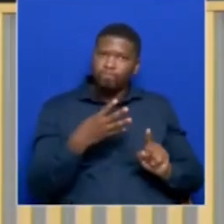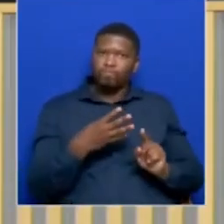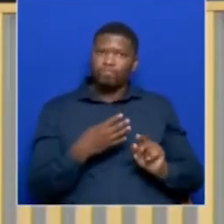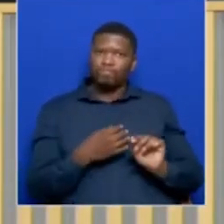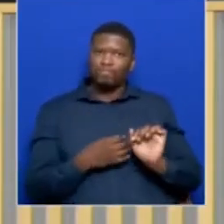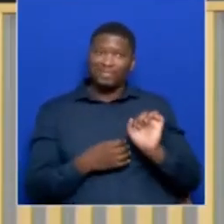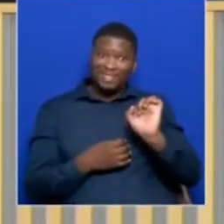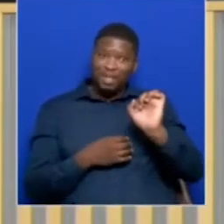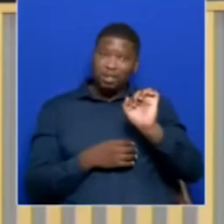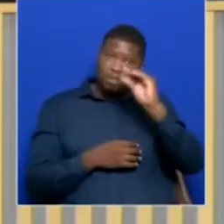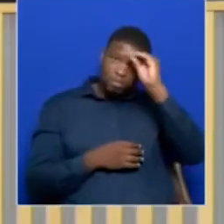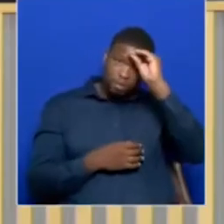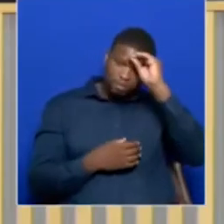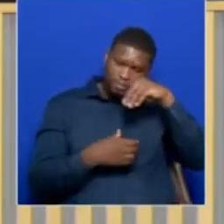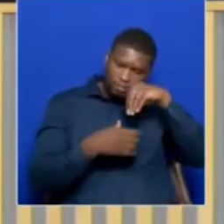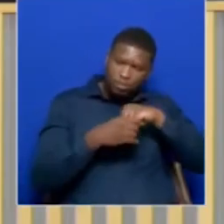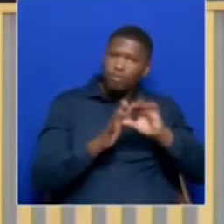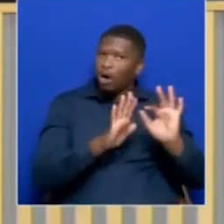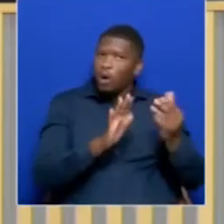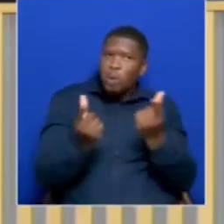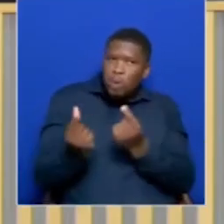Magaka.